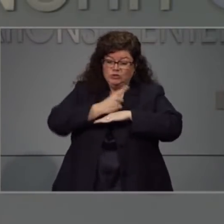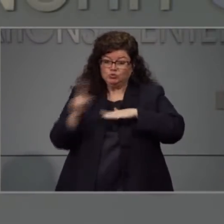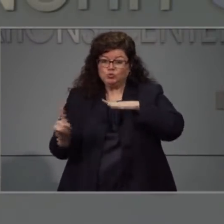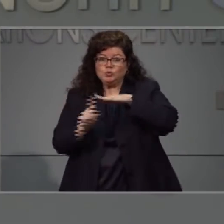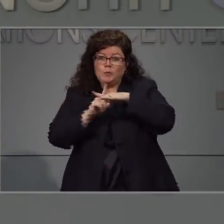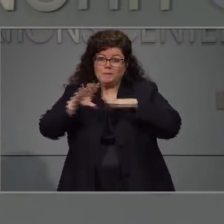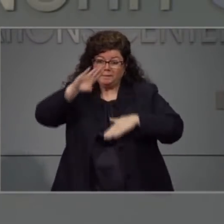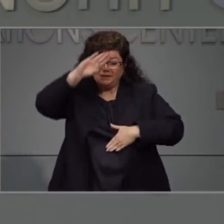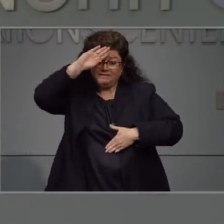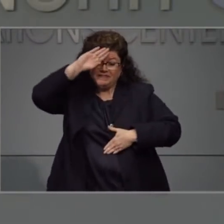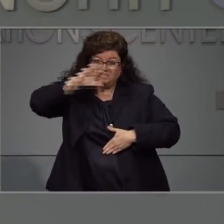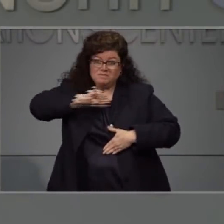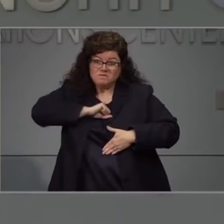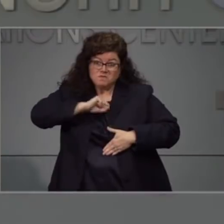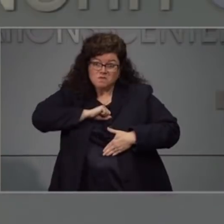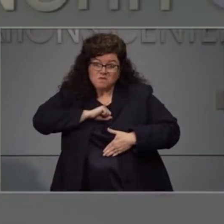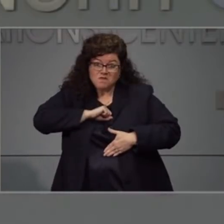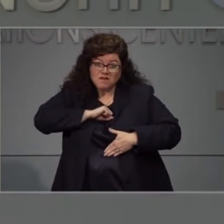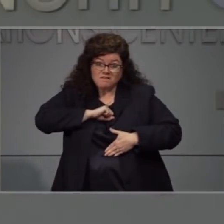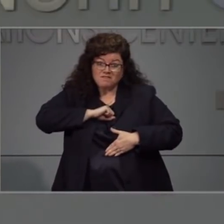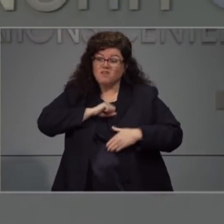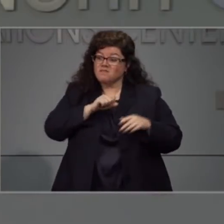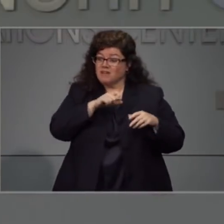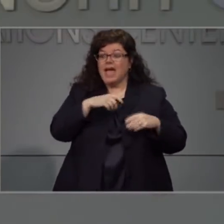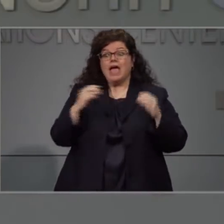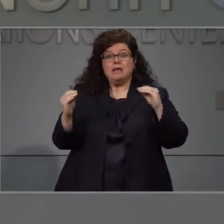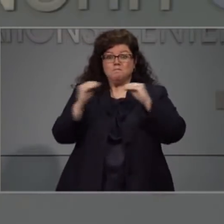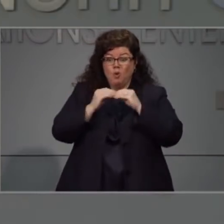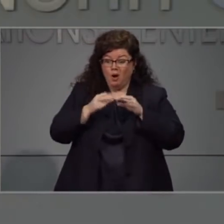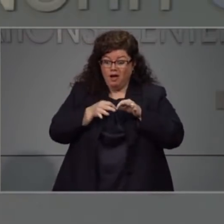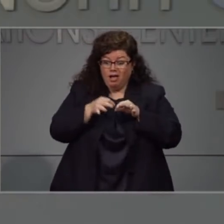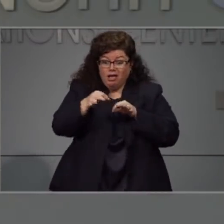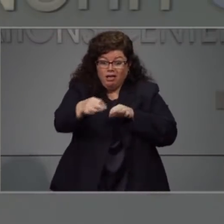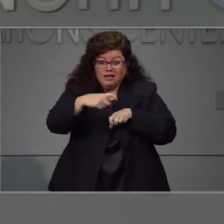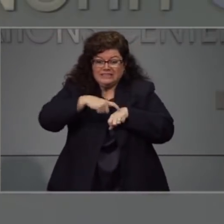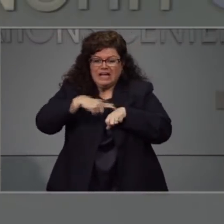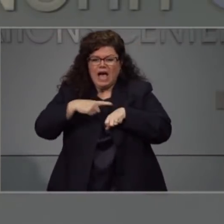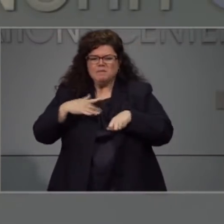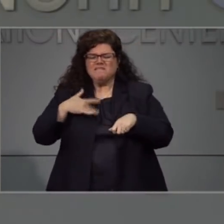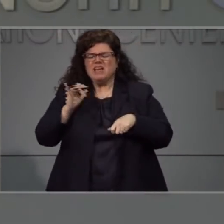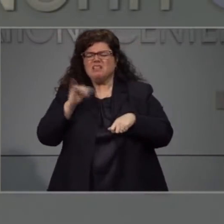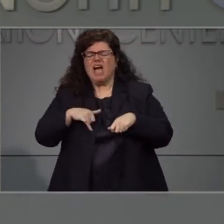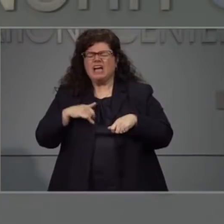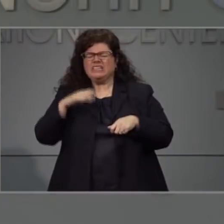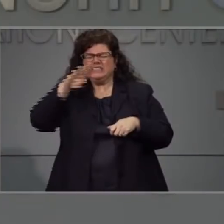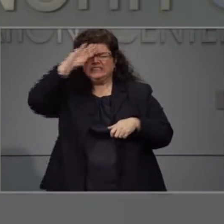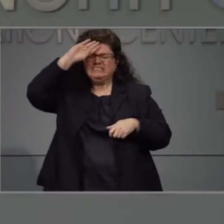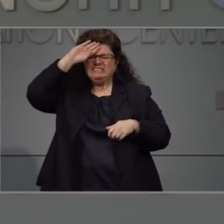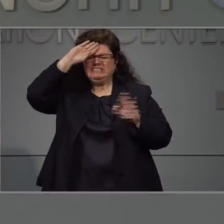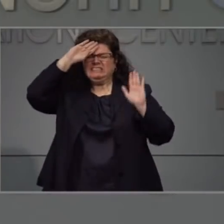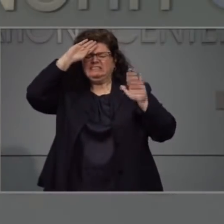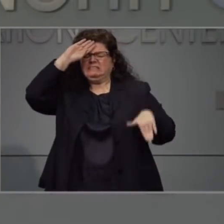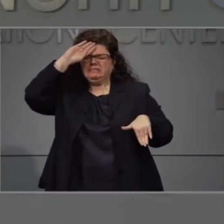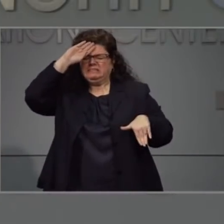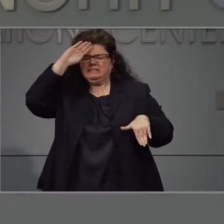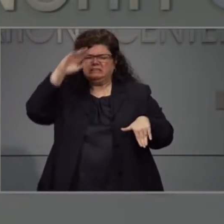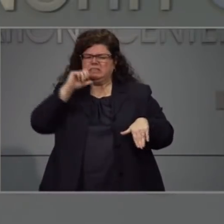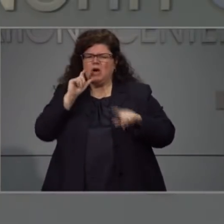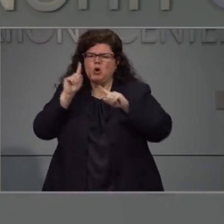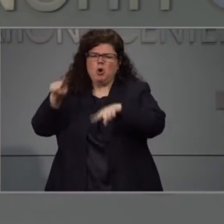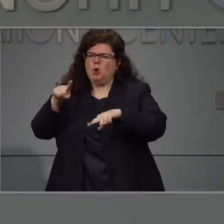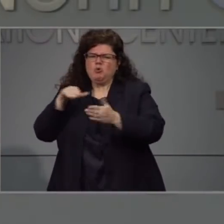several days for people to seek medical care and testing, and then another couple up to 5 days for those samples to process. How can